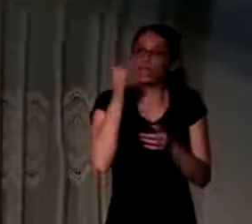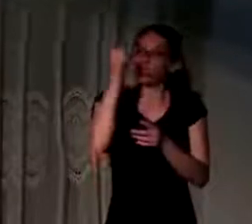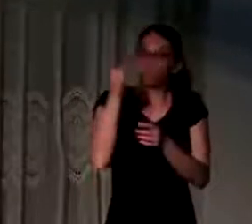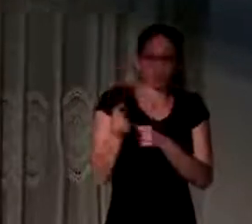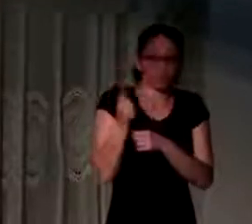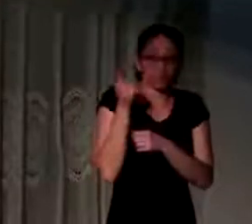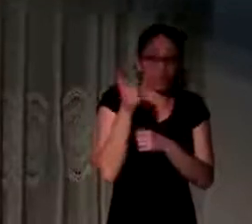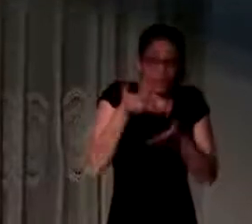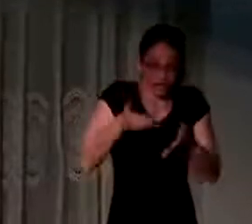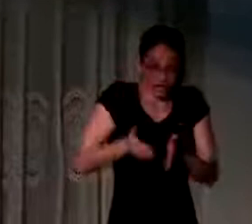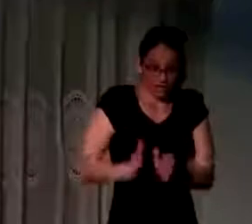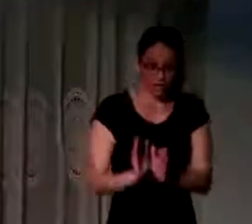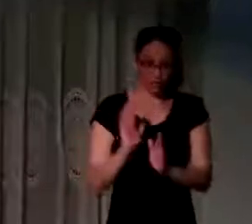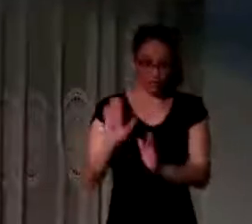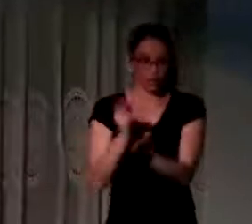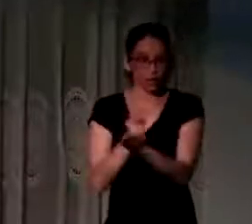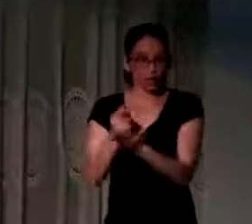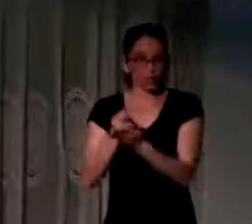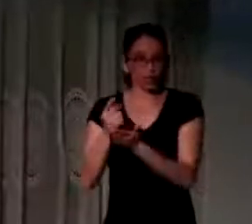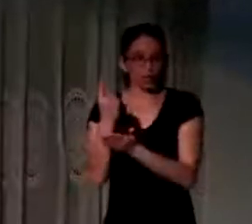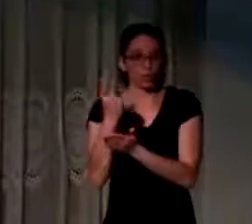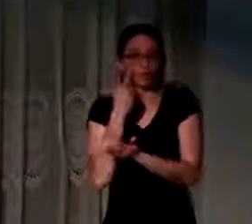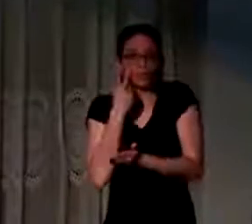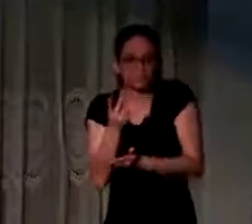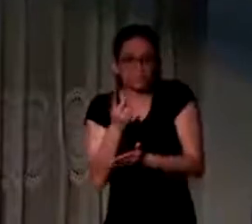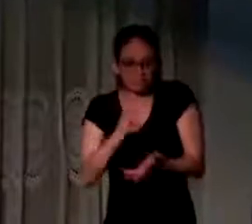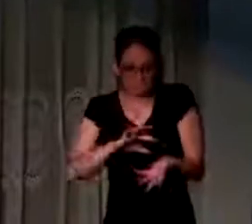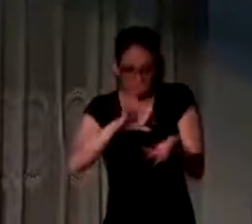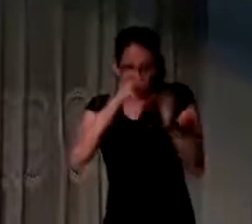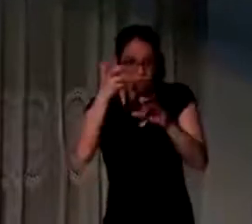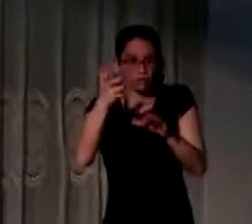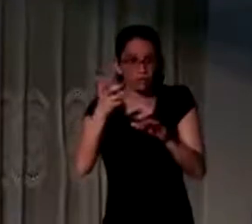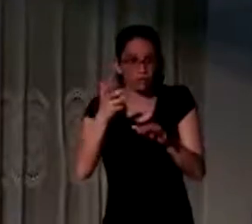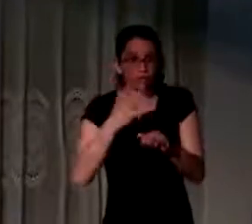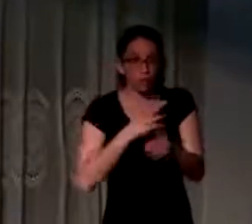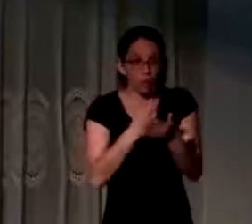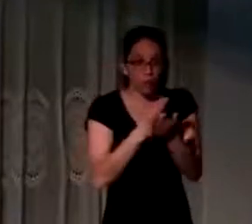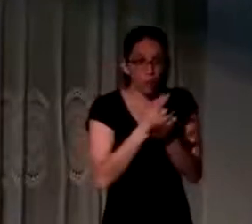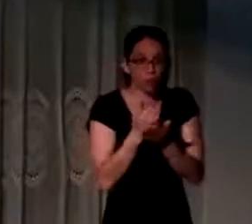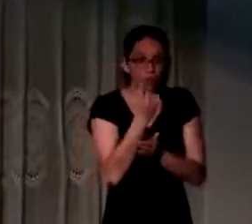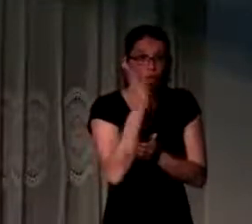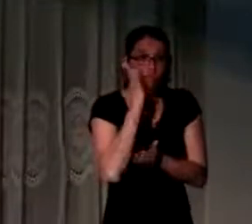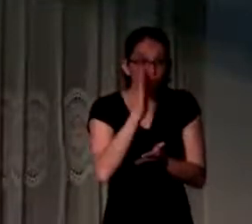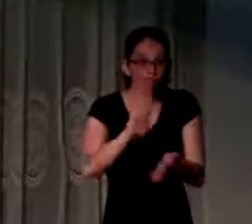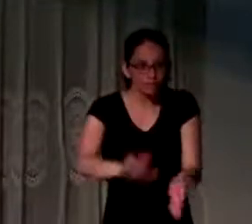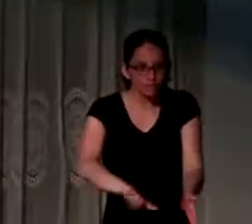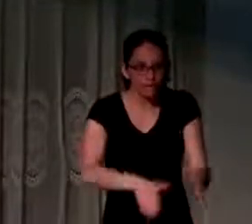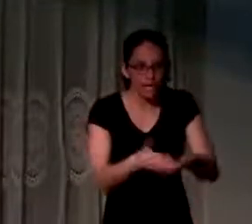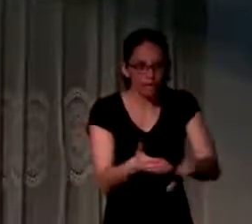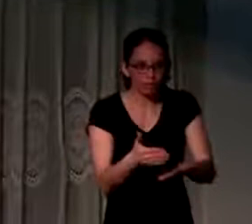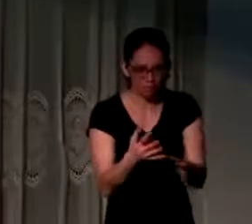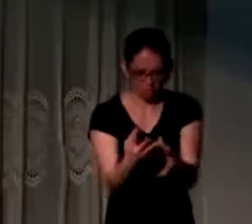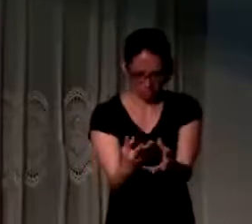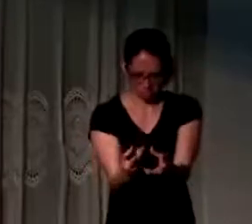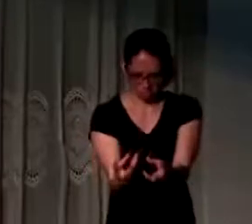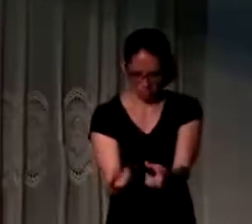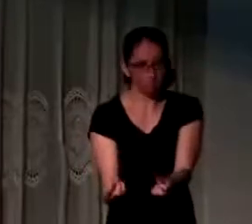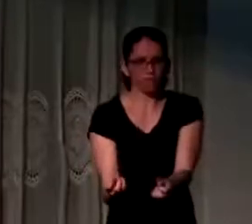die. My son," David said, "will die. But he will not rot."